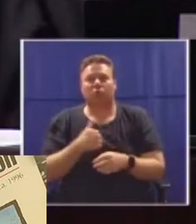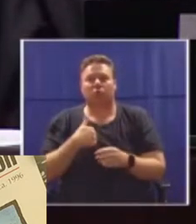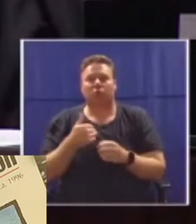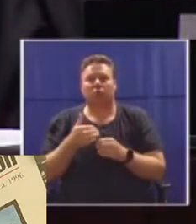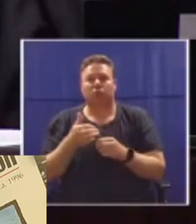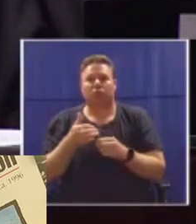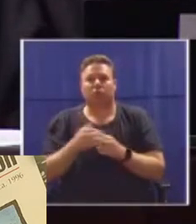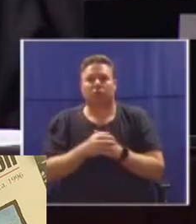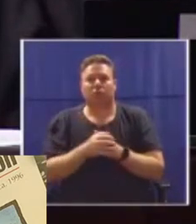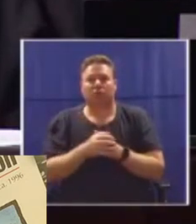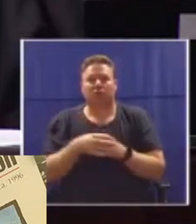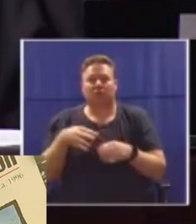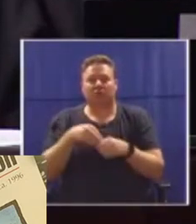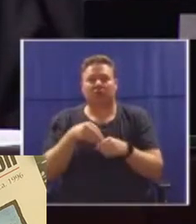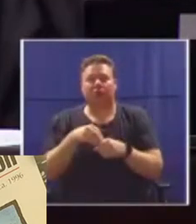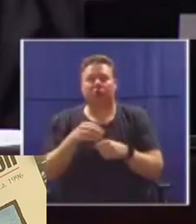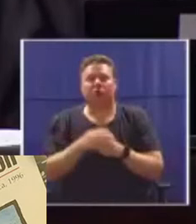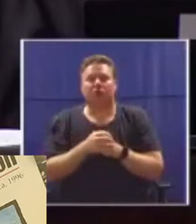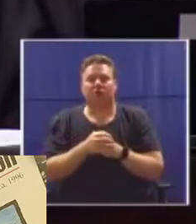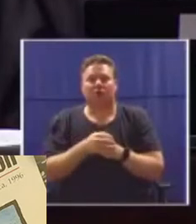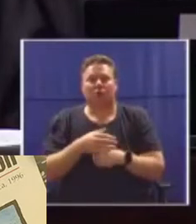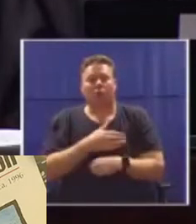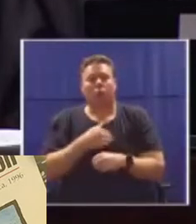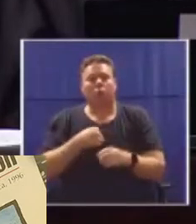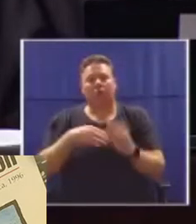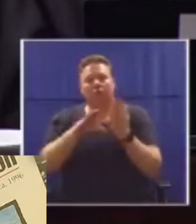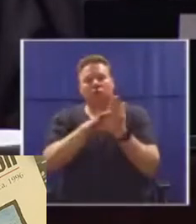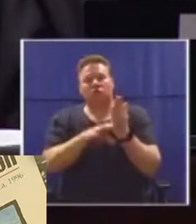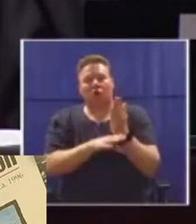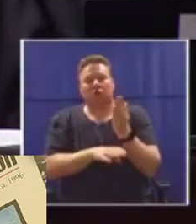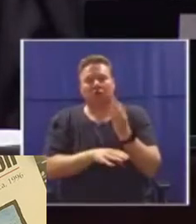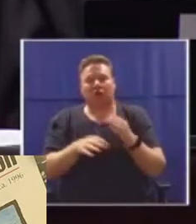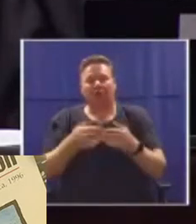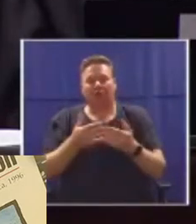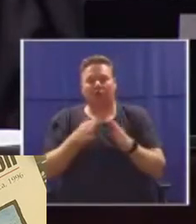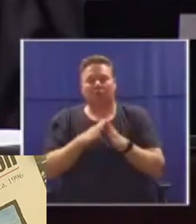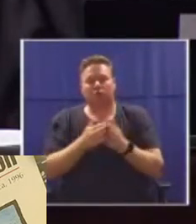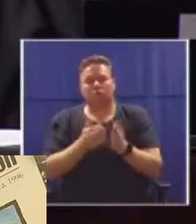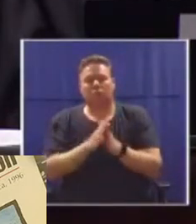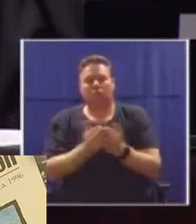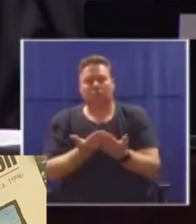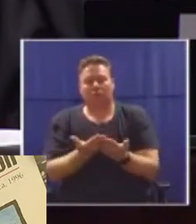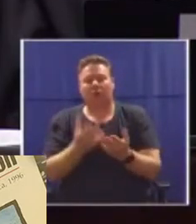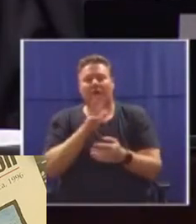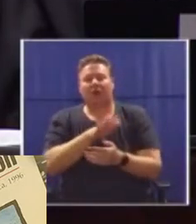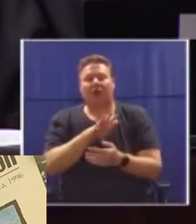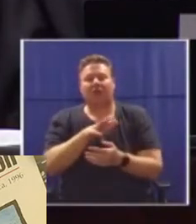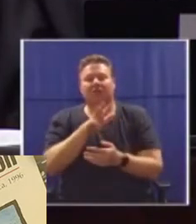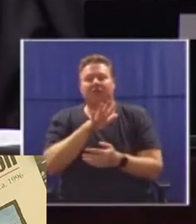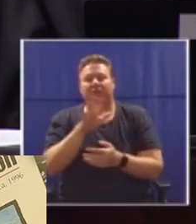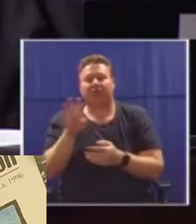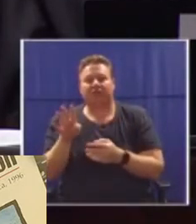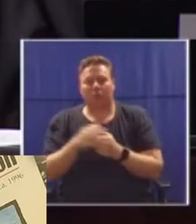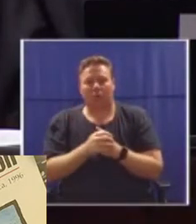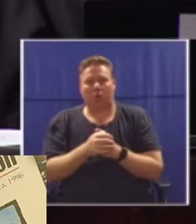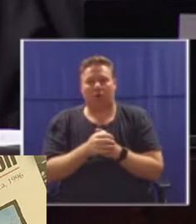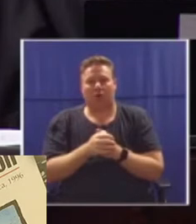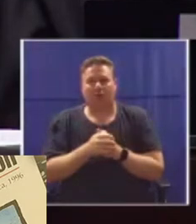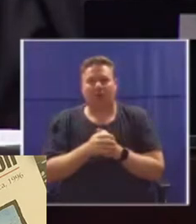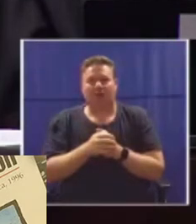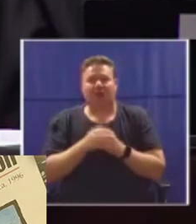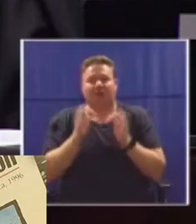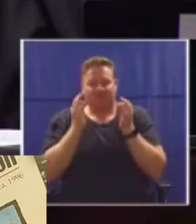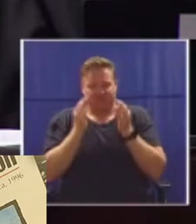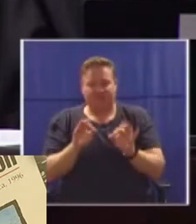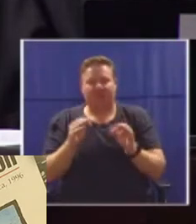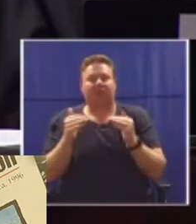and representation. The Women's Charter of 1954 and the Women's Charter for Effective